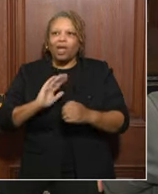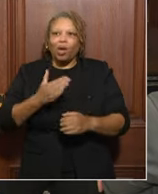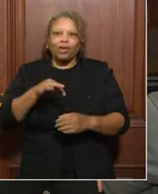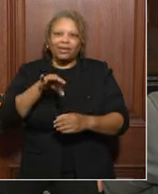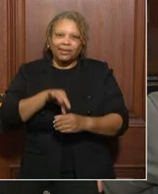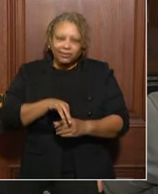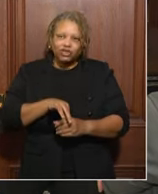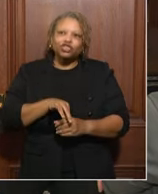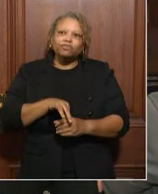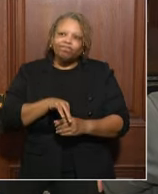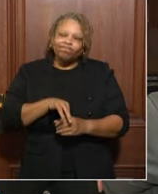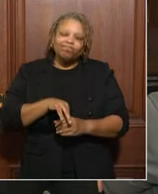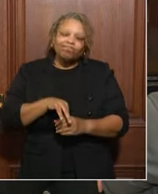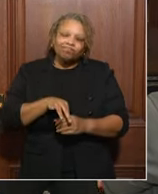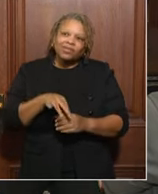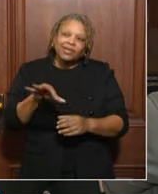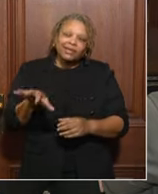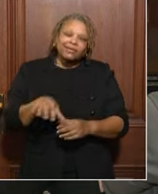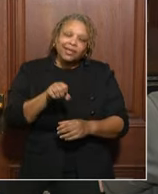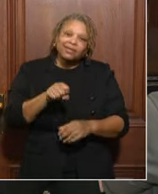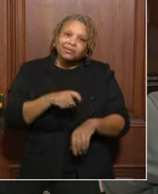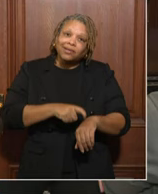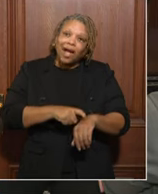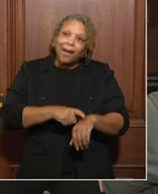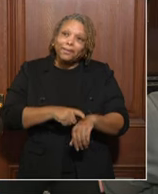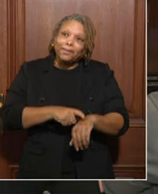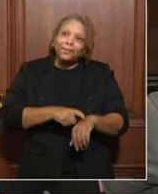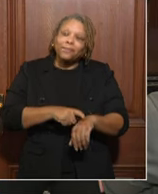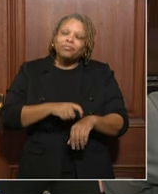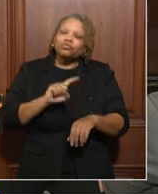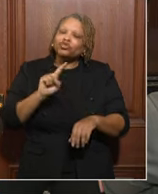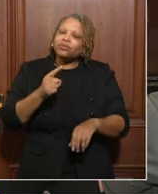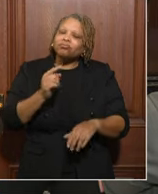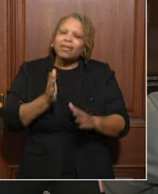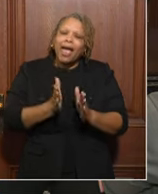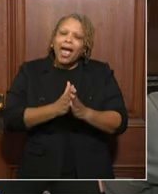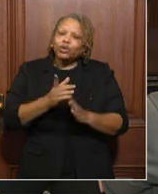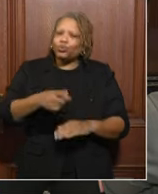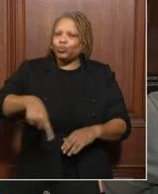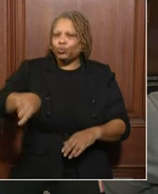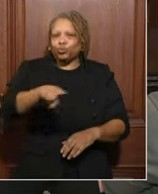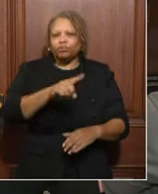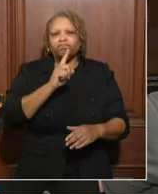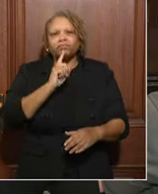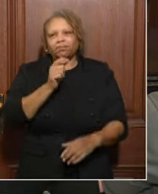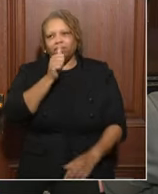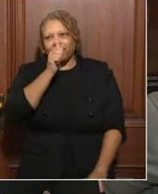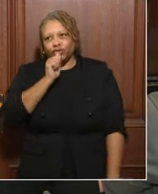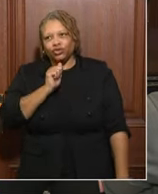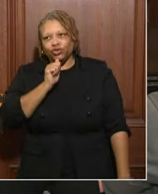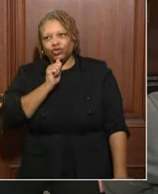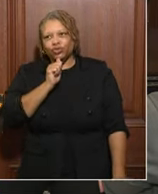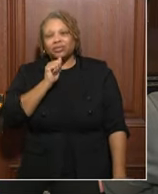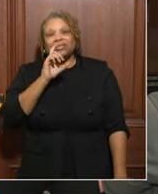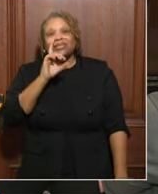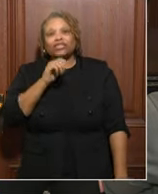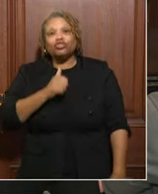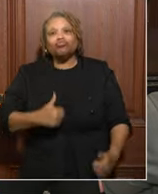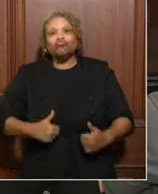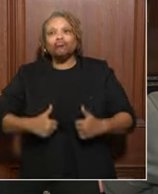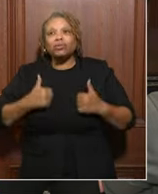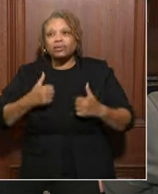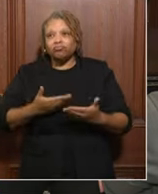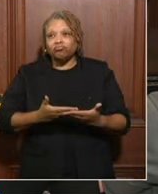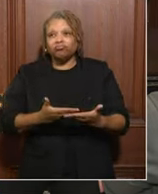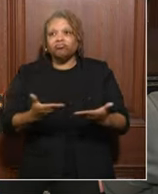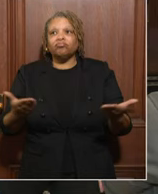play itself out to be patient. So that's what we will tell DC residents. We have local elections, obviously.